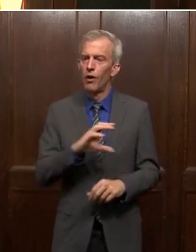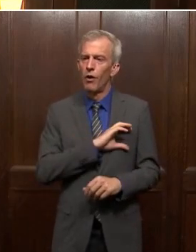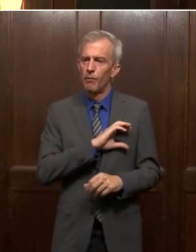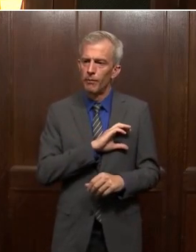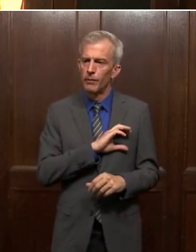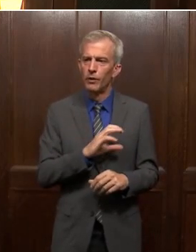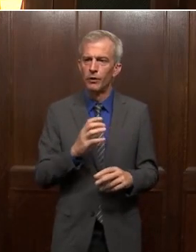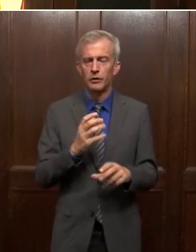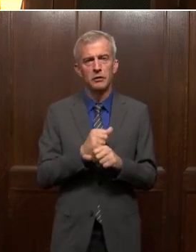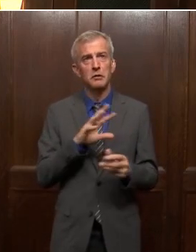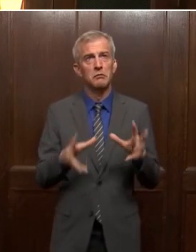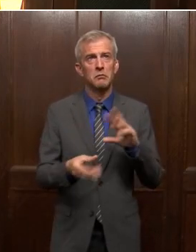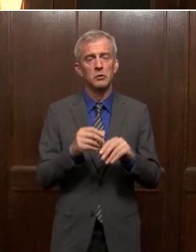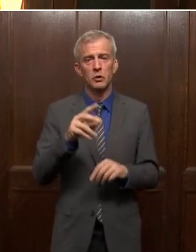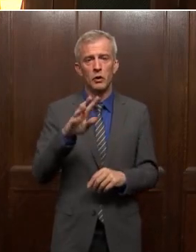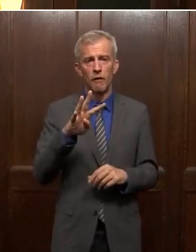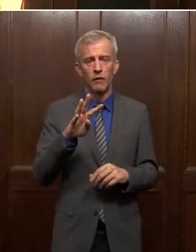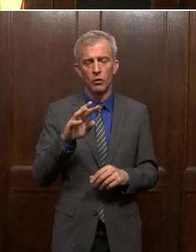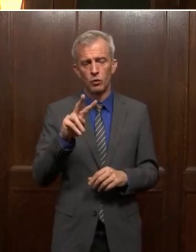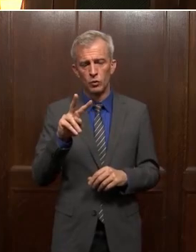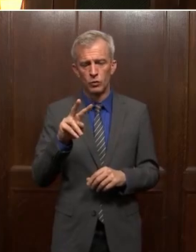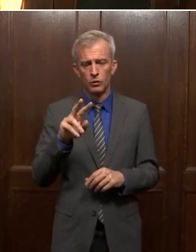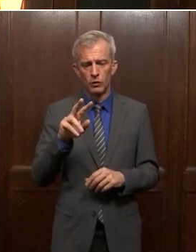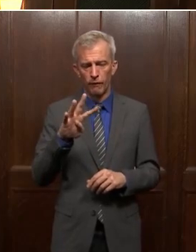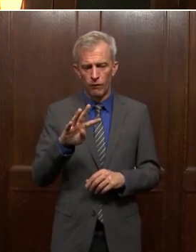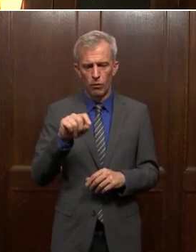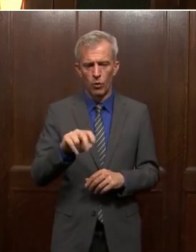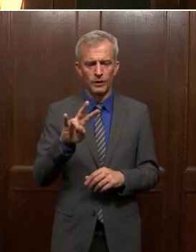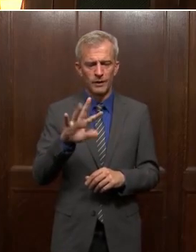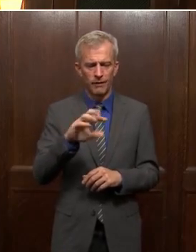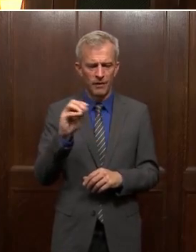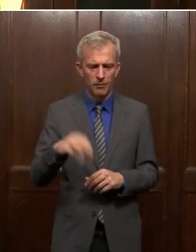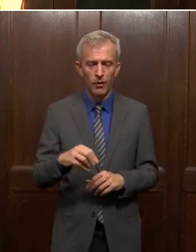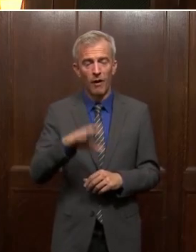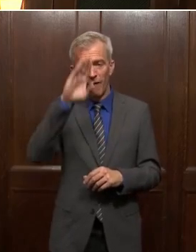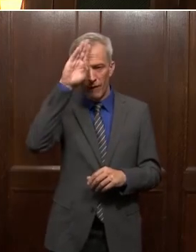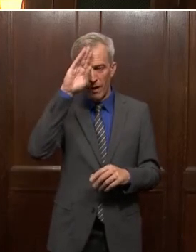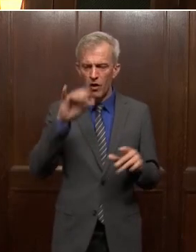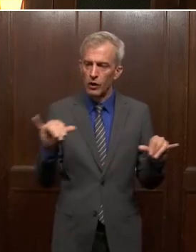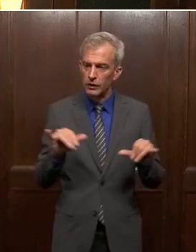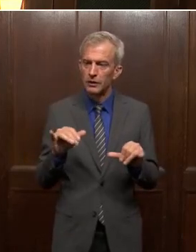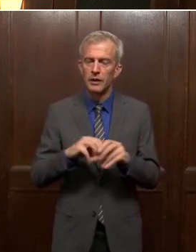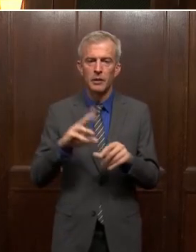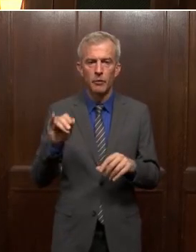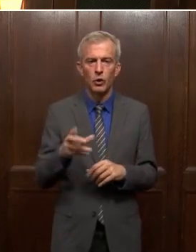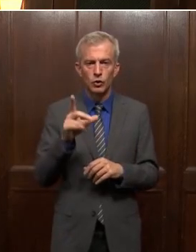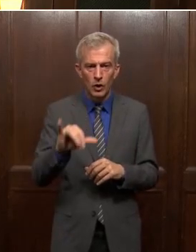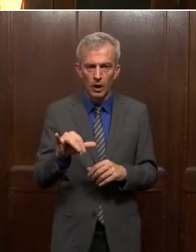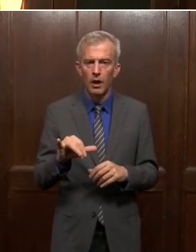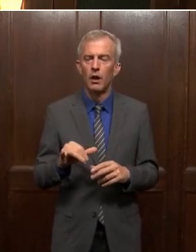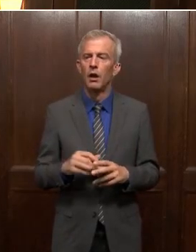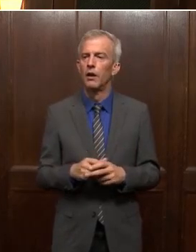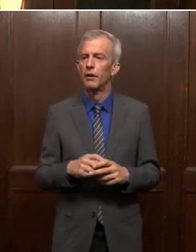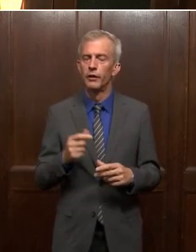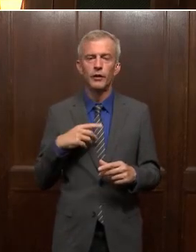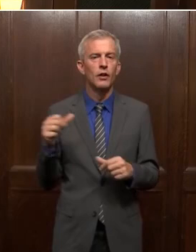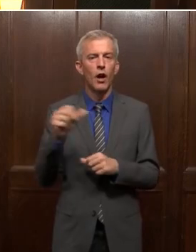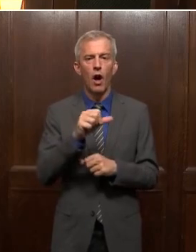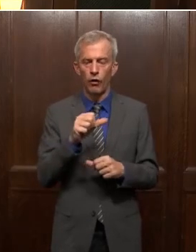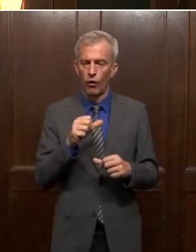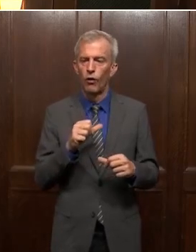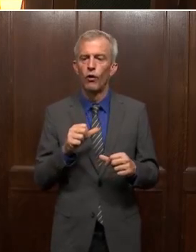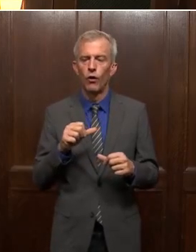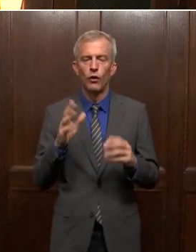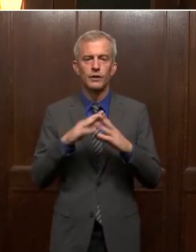raises, totaling about 4.75%. Firefighters are due to get the same in July. Civilian city unions are scheduled to receive two